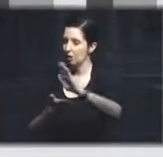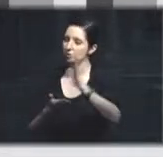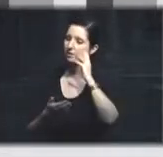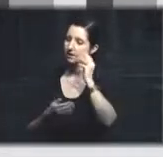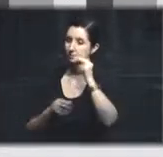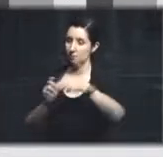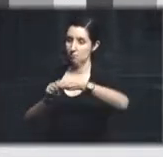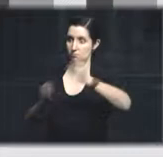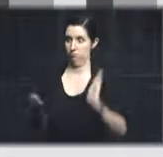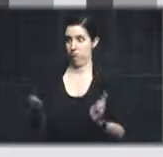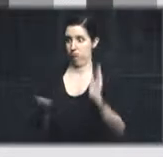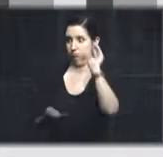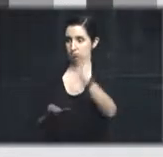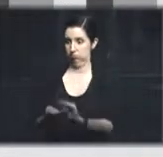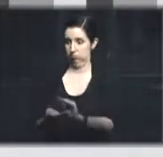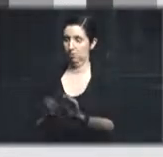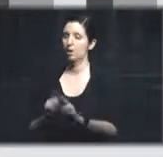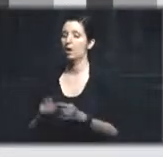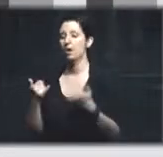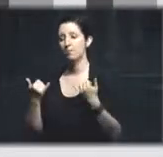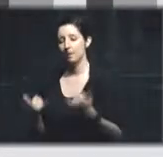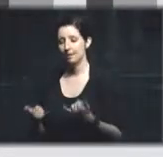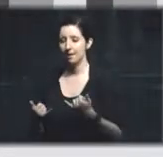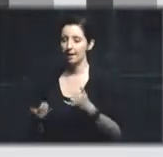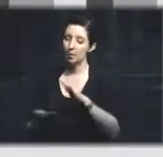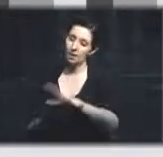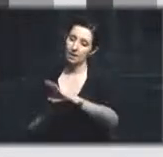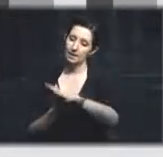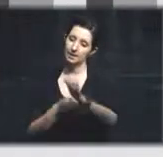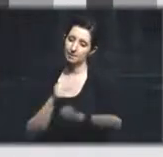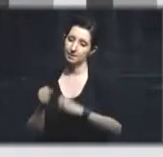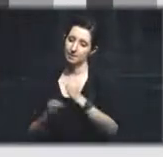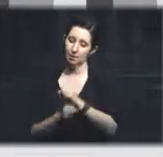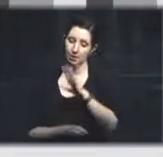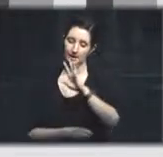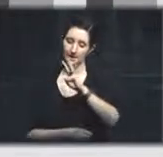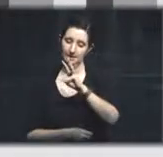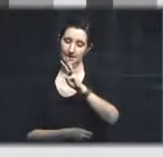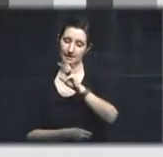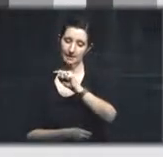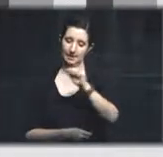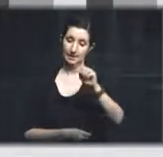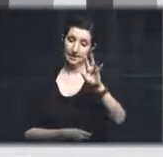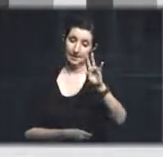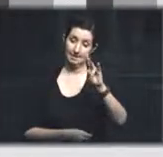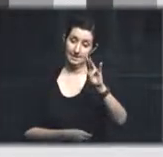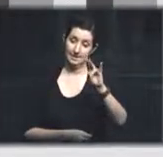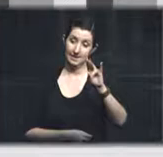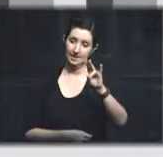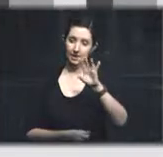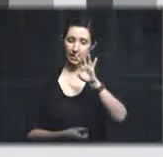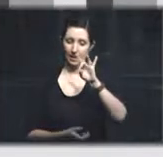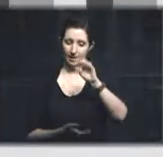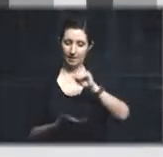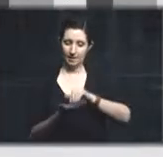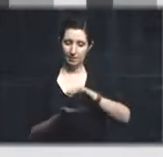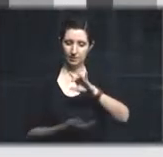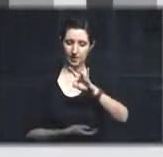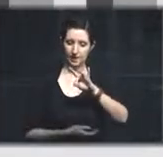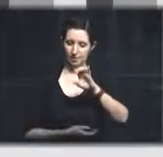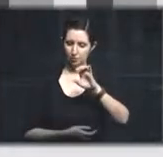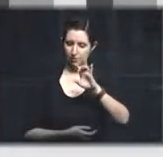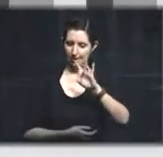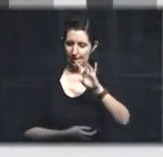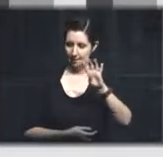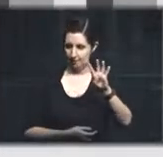to where we are for academic year 16-17. We were at 8,884 FTE versus the